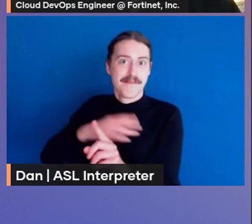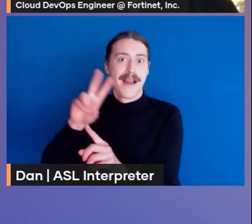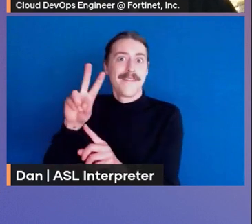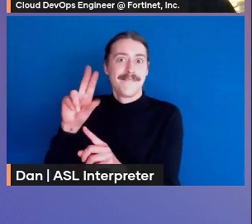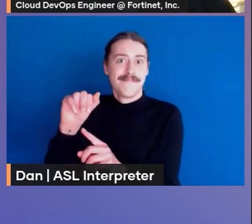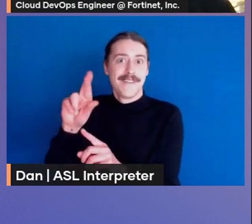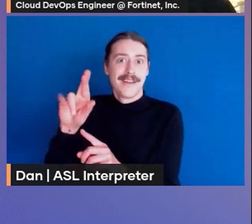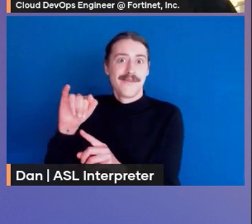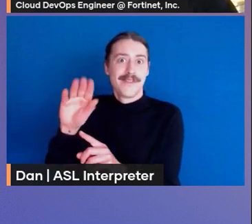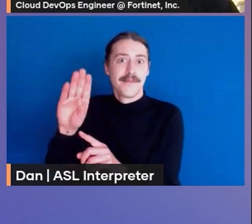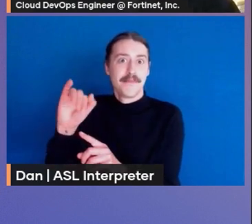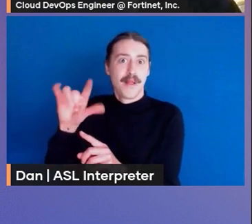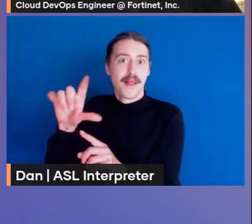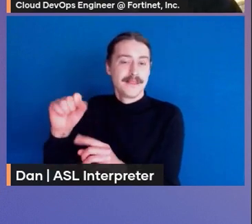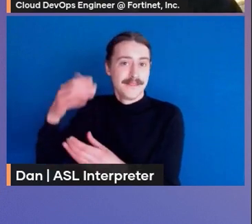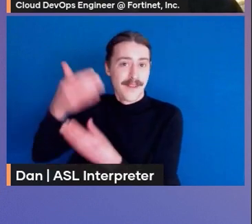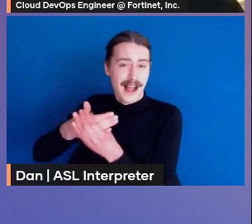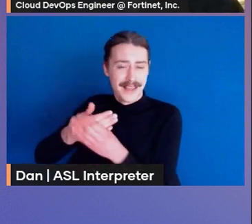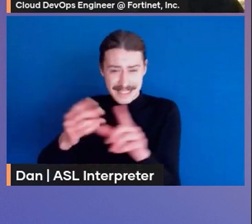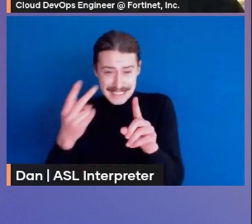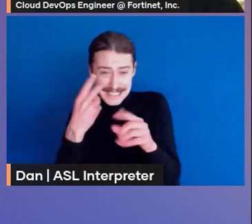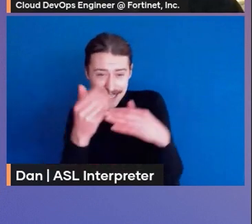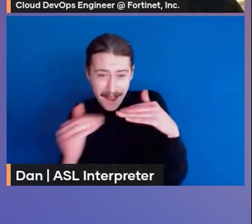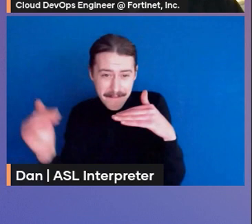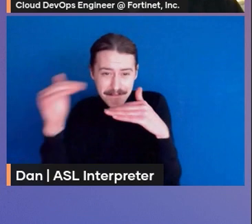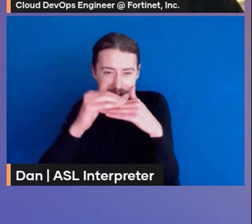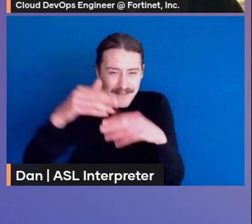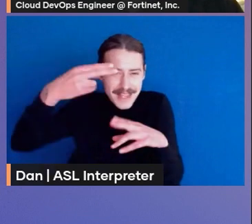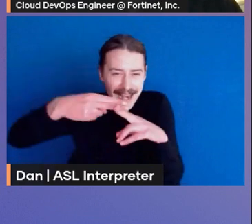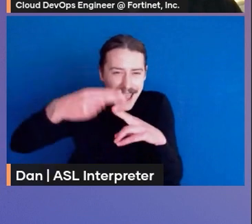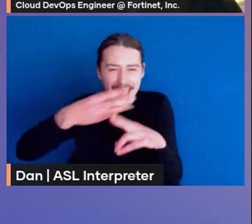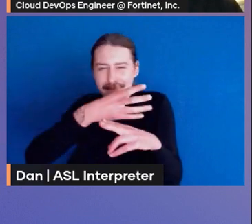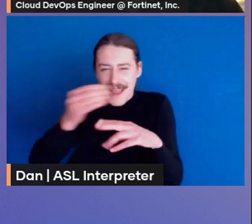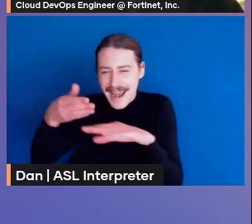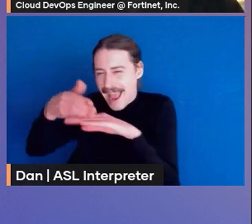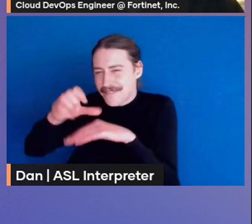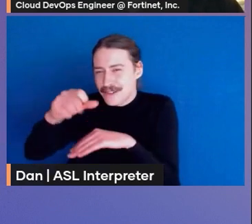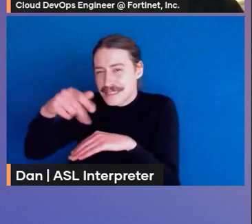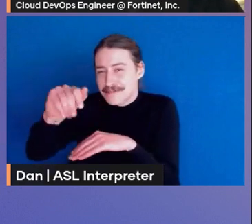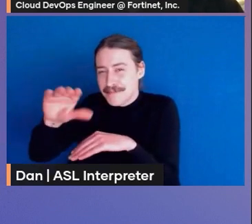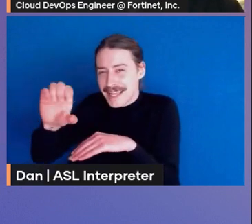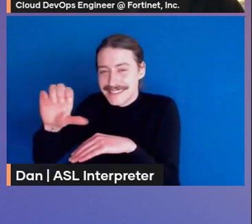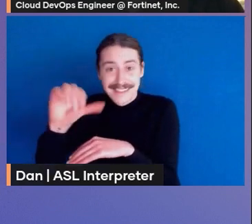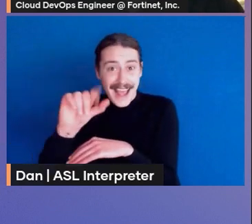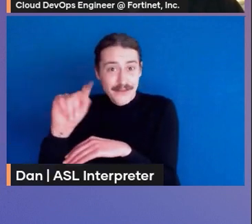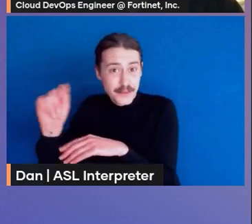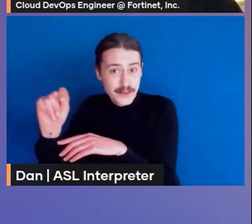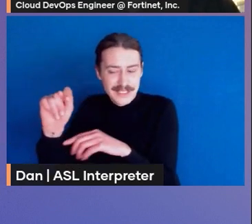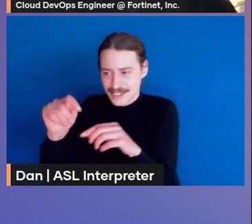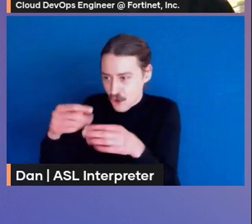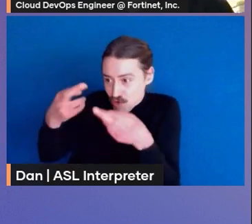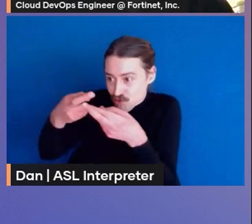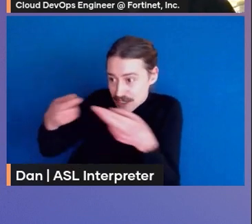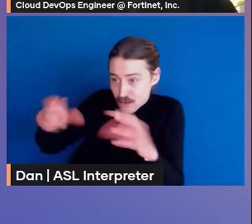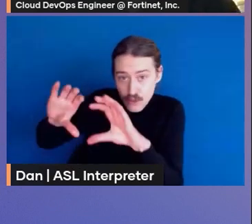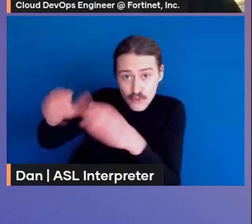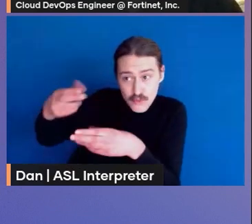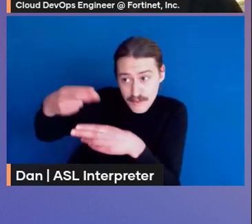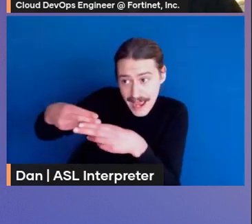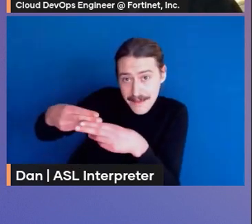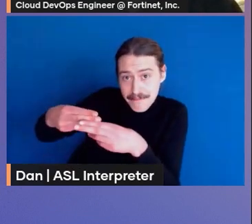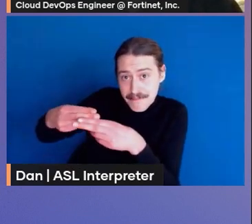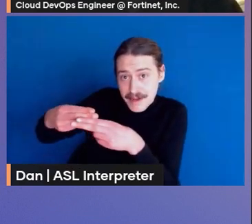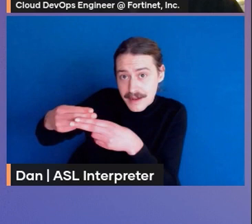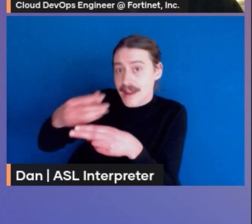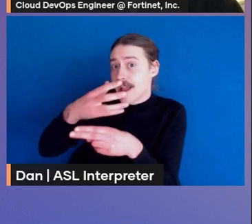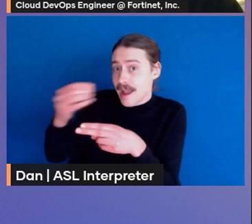can see right above the name and address space attributes, the resource group name and the location